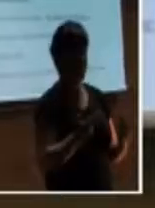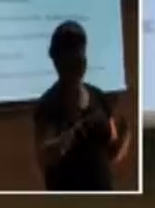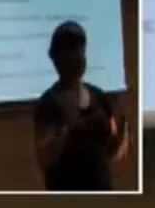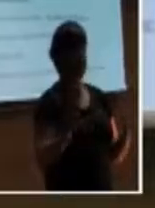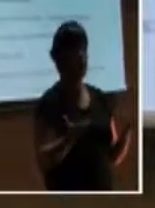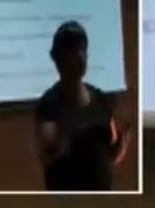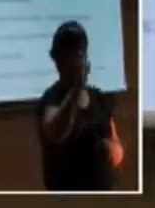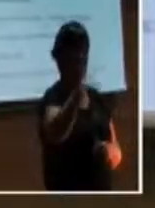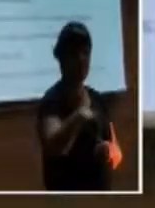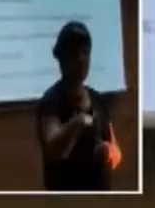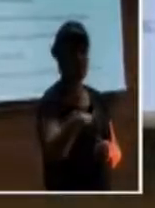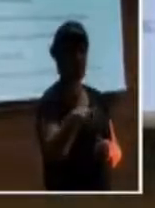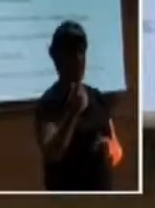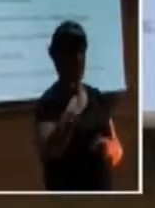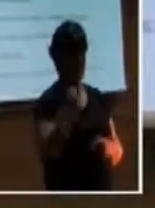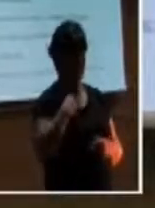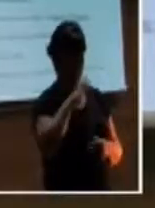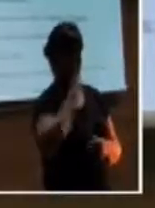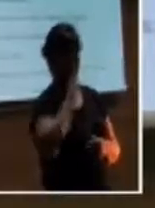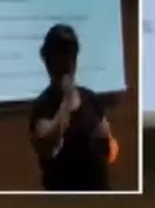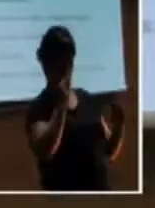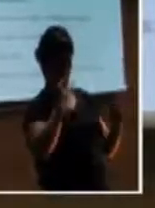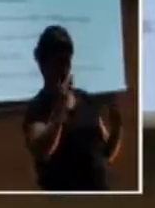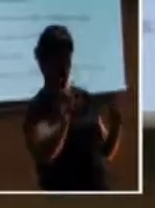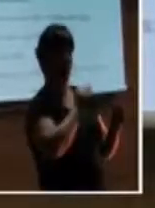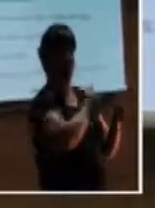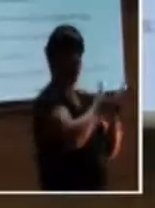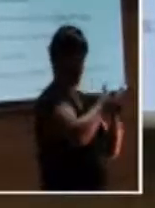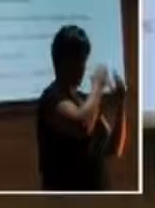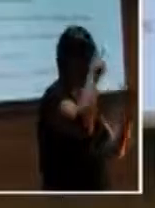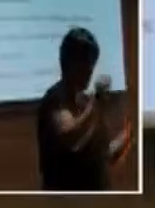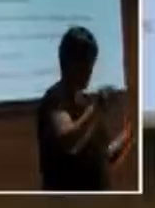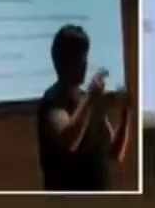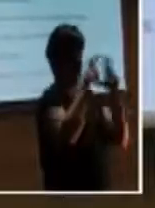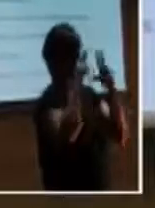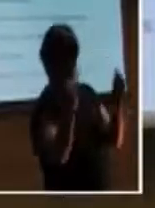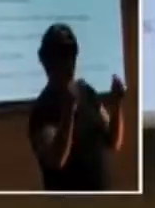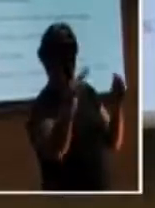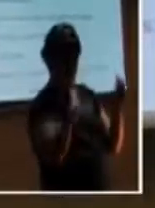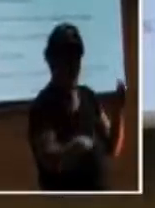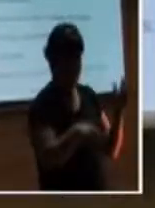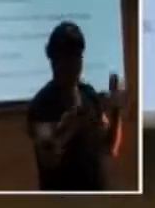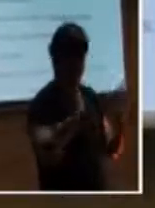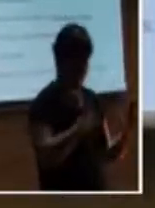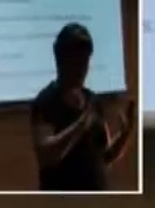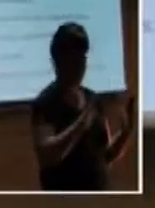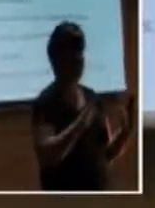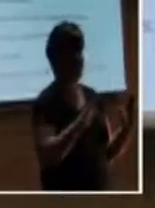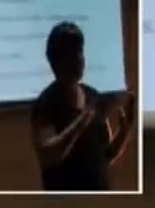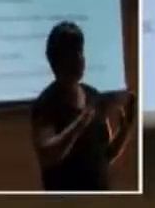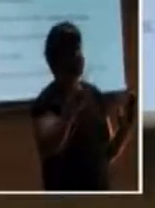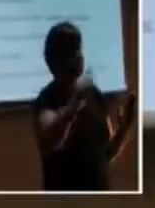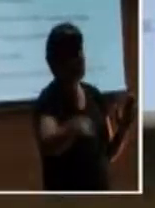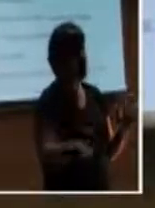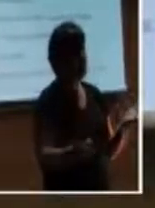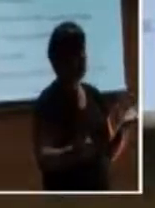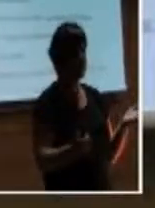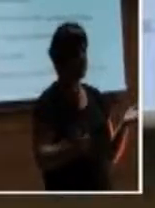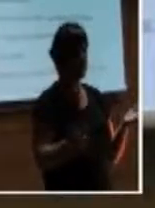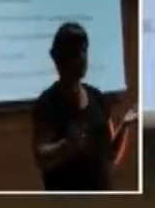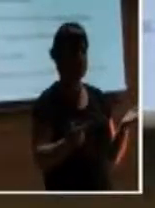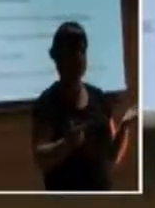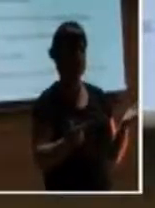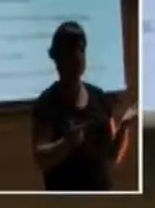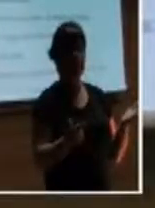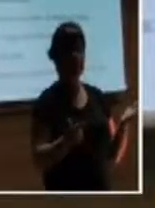nurses, but also the management and assistive personnel, like the kitchen personnel, to be aware of